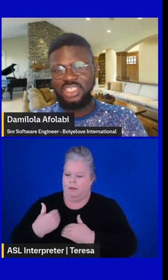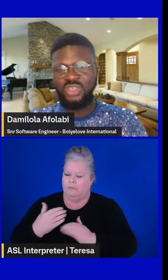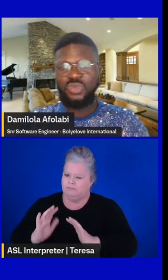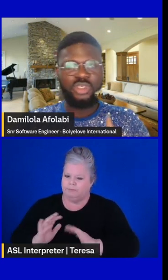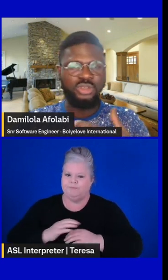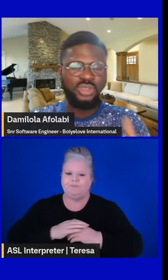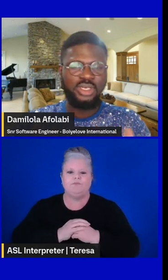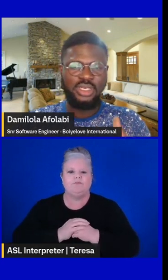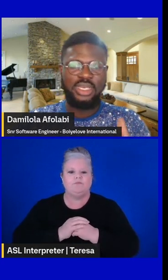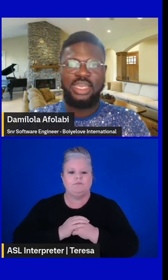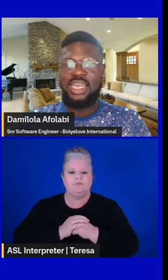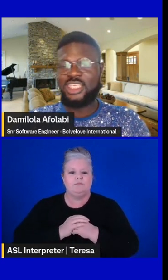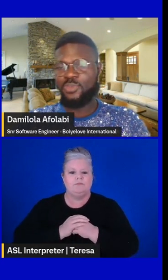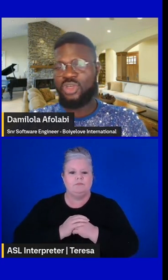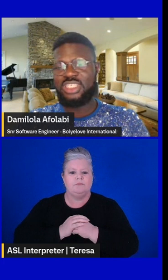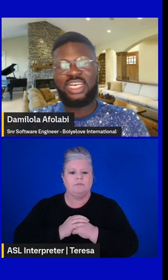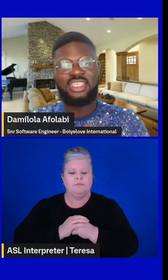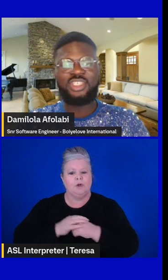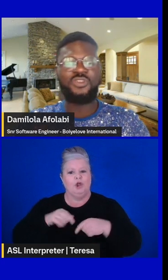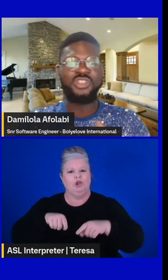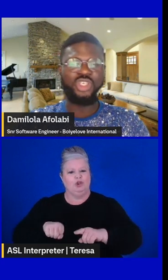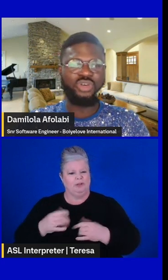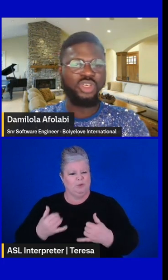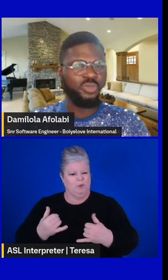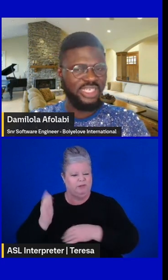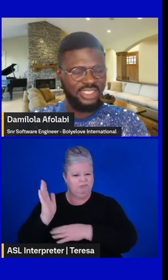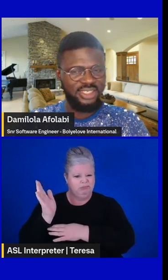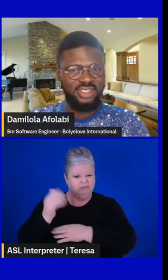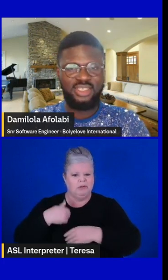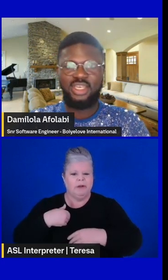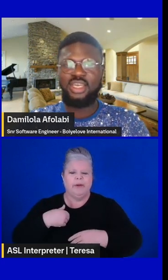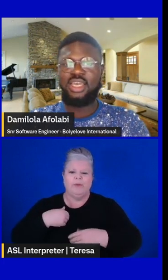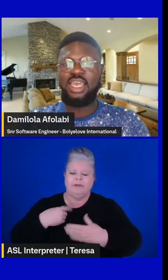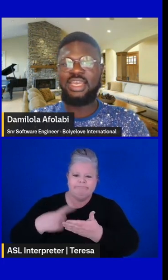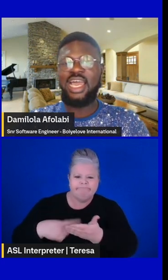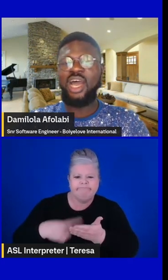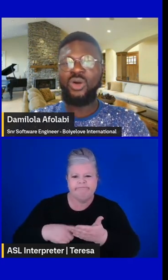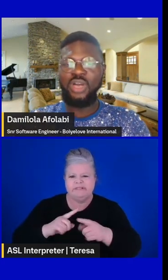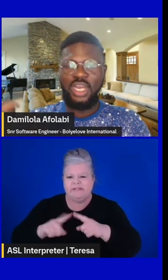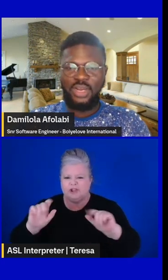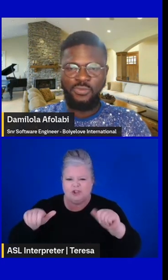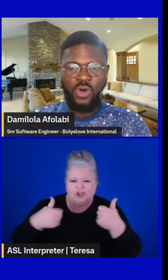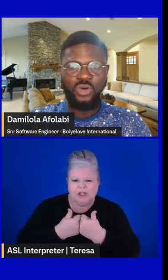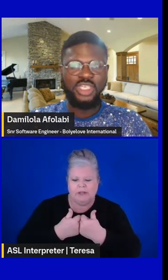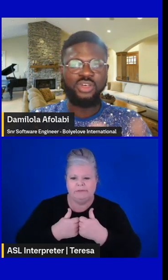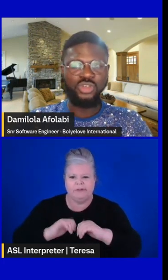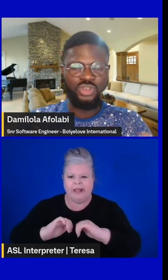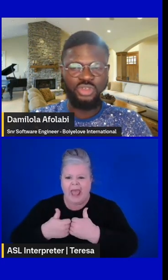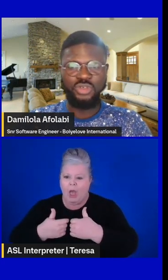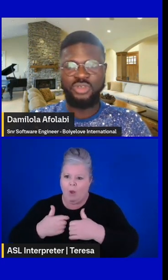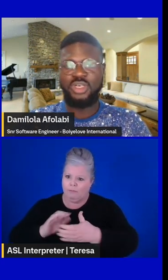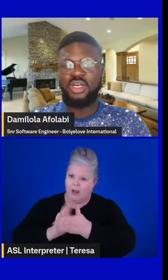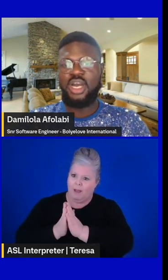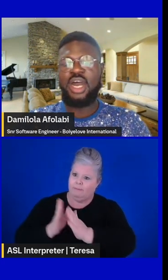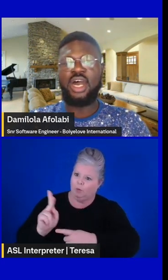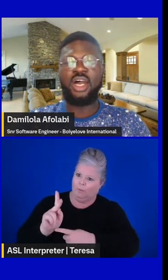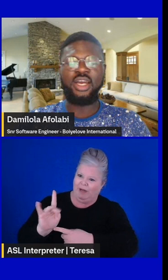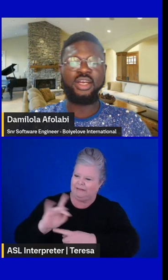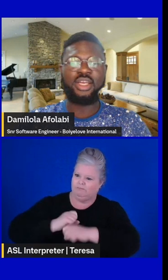In this session, we'll explore the challenges of securing Kubernetes and how Vault and